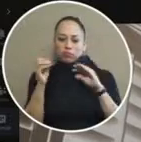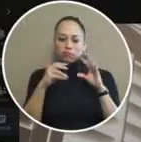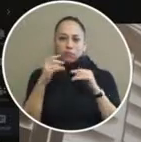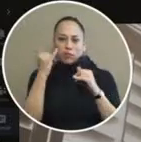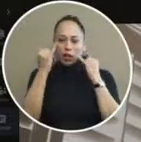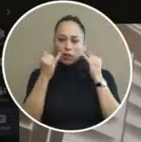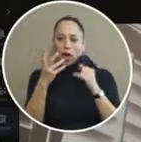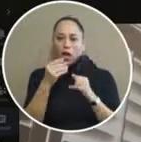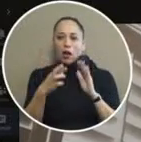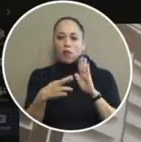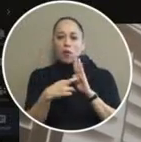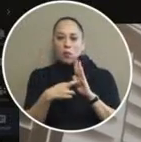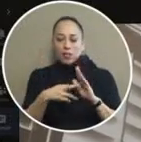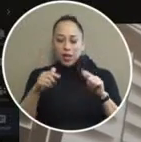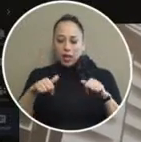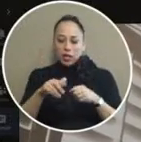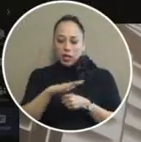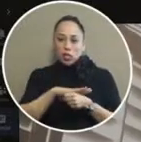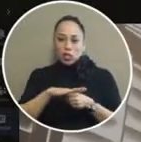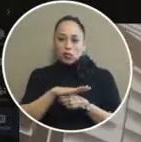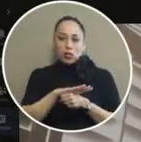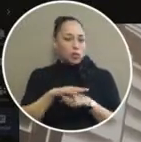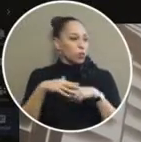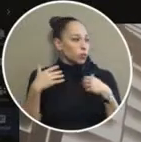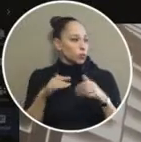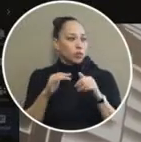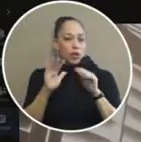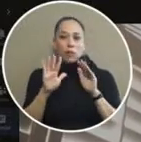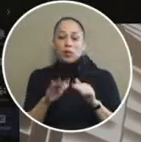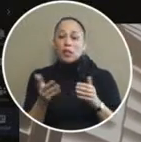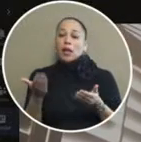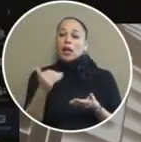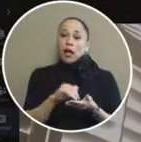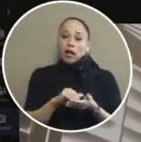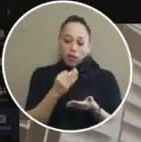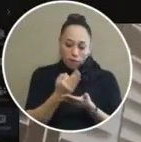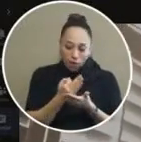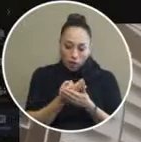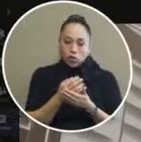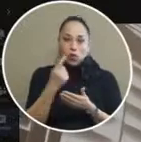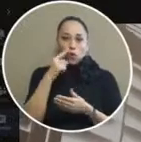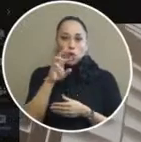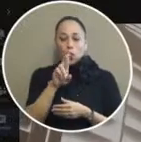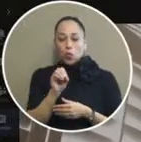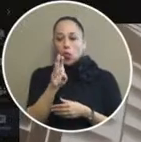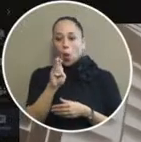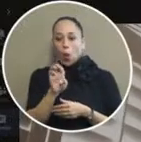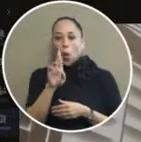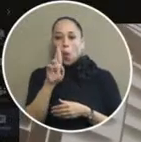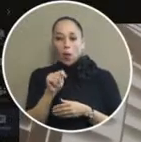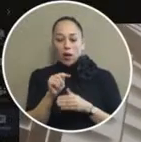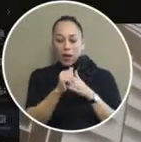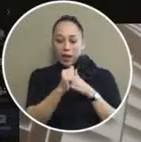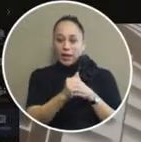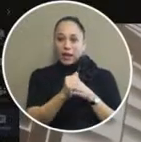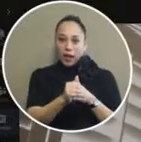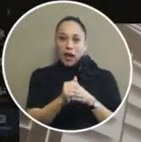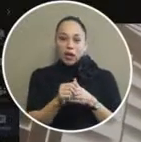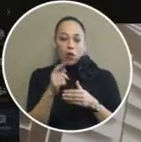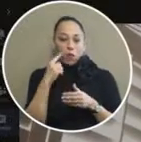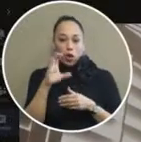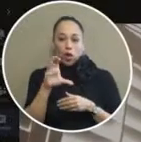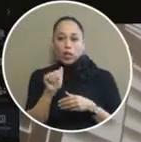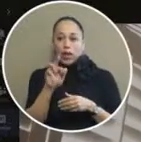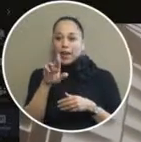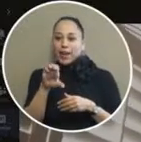that represents this region admirably. Again, the financial focus by Robert Cortinas that got into the detail with the CARES